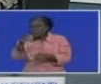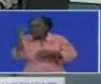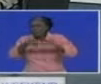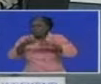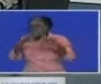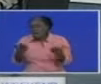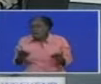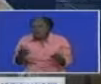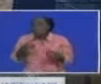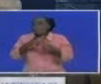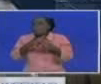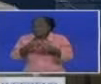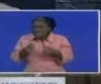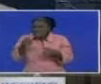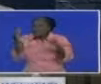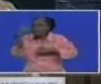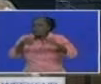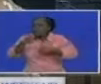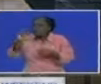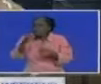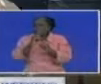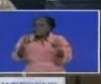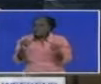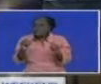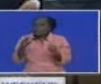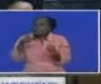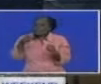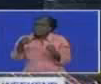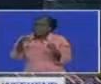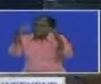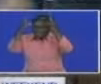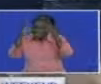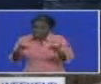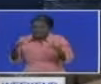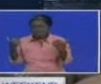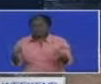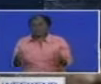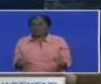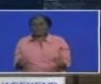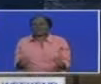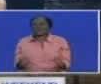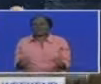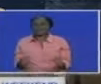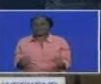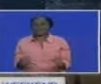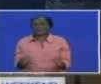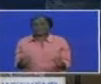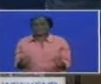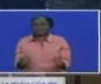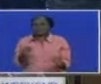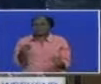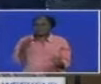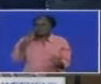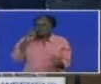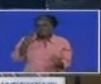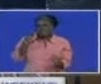or not, but the fact that they did not vote for Kenya, they never made a decision, either even to vote otherwise. You saw the